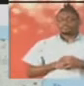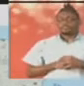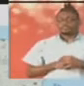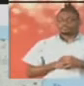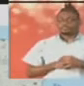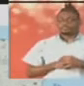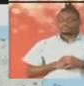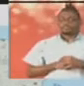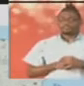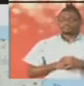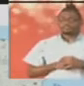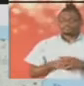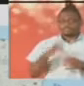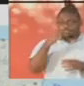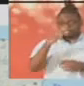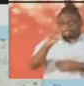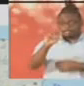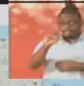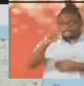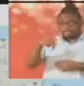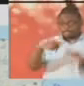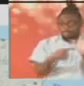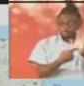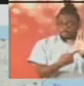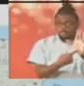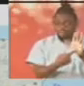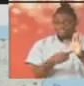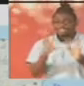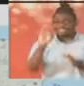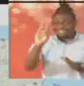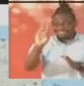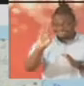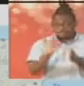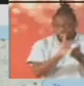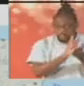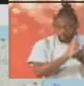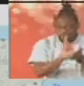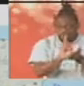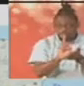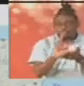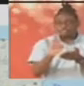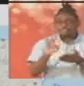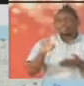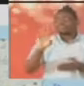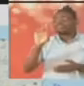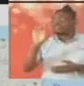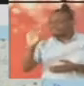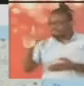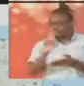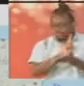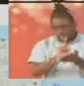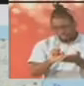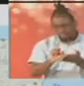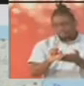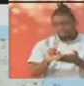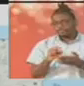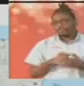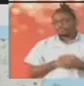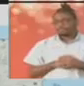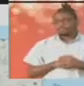which represents the period Epi Week 6 and 7. So there's that overlap with Epi Week 6. Epi Week 6 representing the period